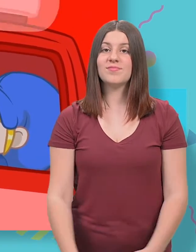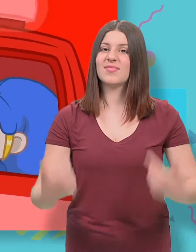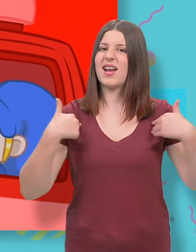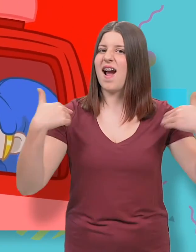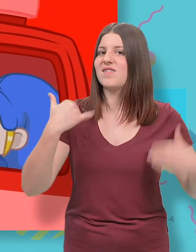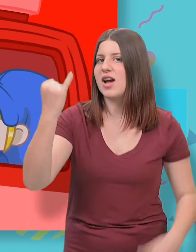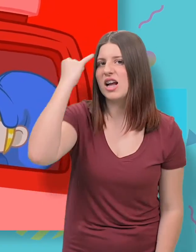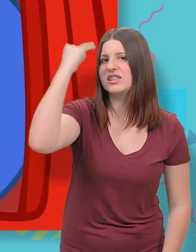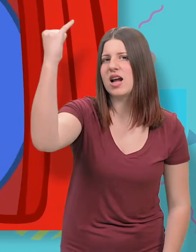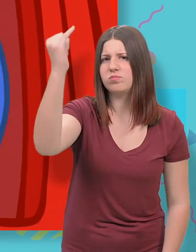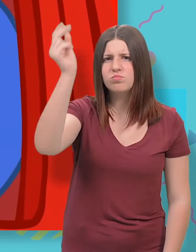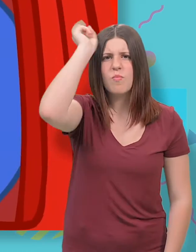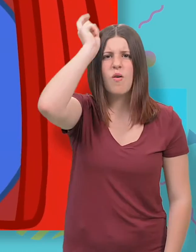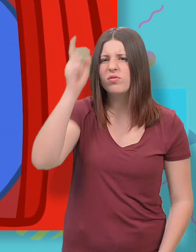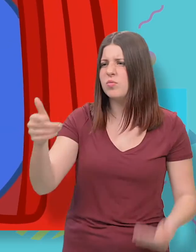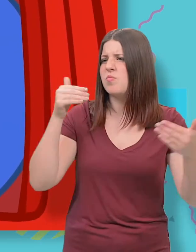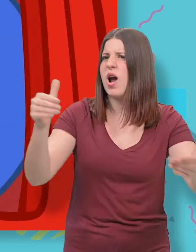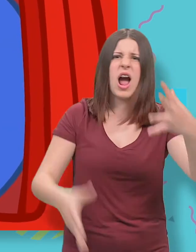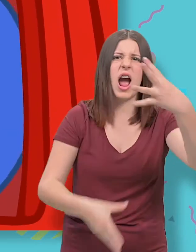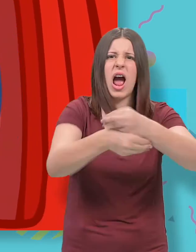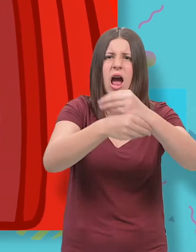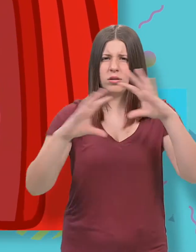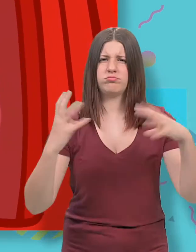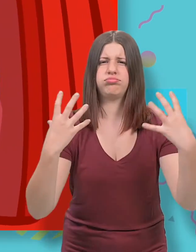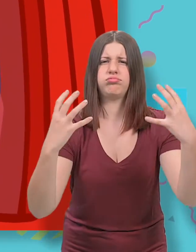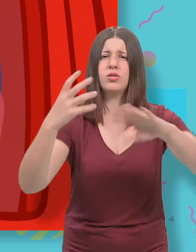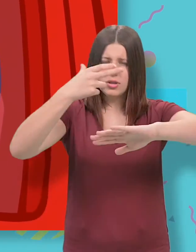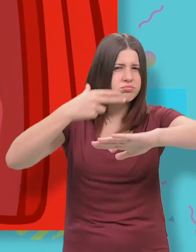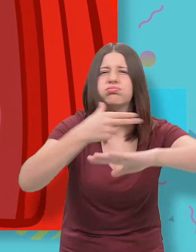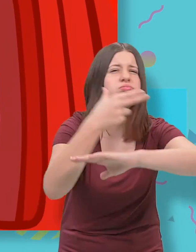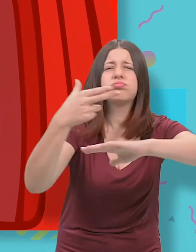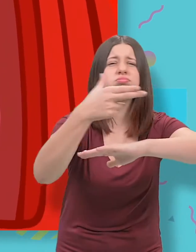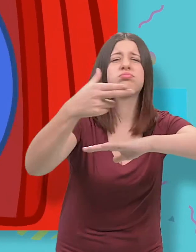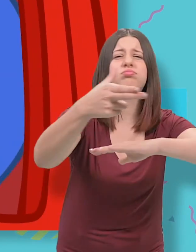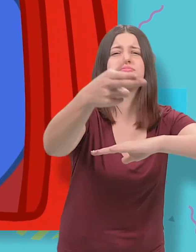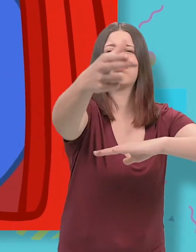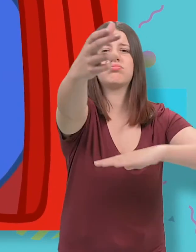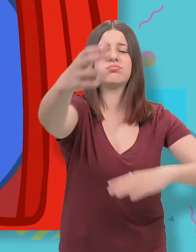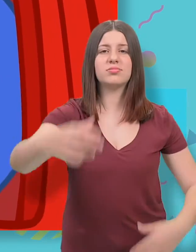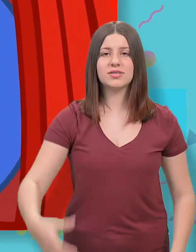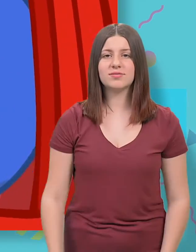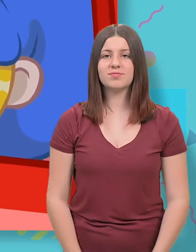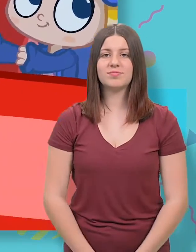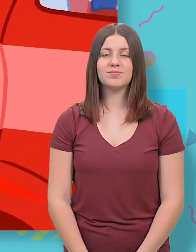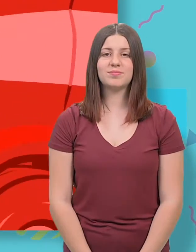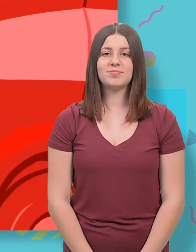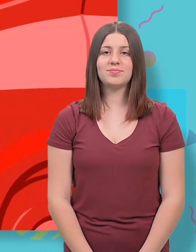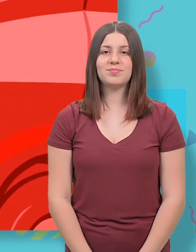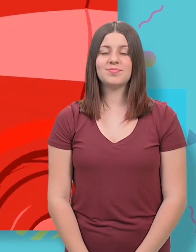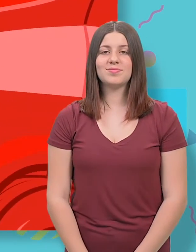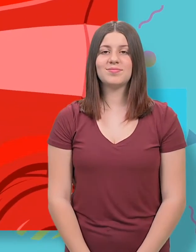Ever reach the mountain giant? I have an idea. Morphle, add a jet engine to the